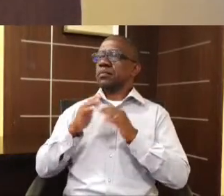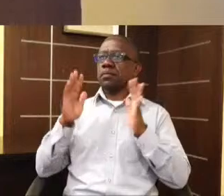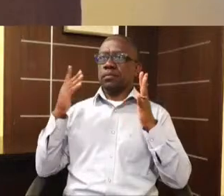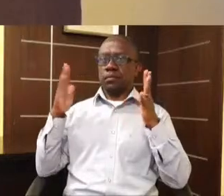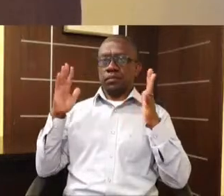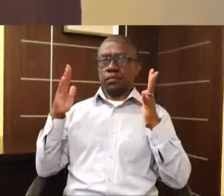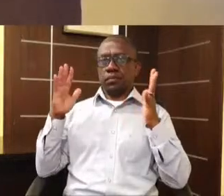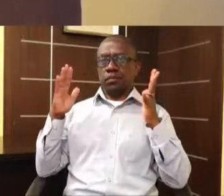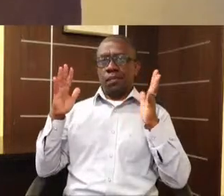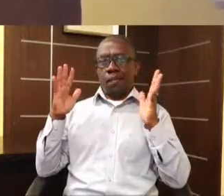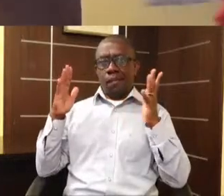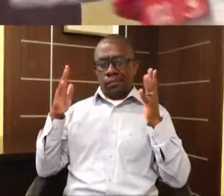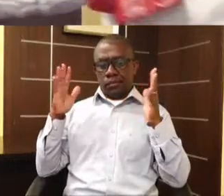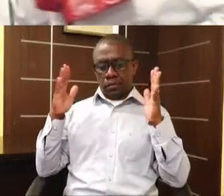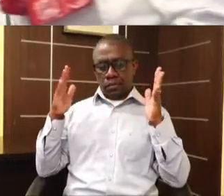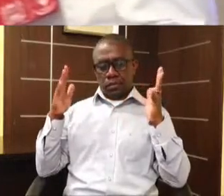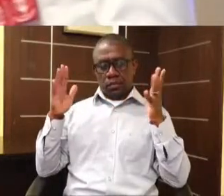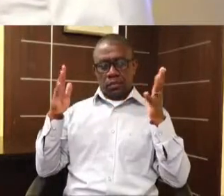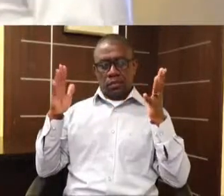Okay, thank you.